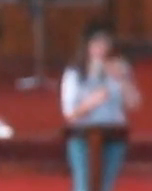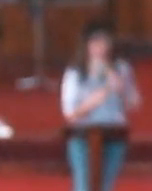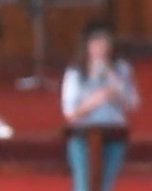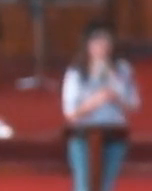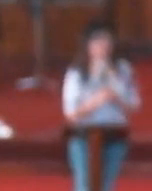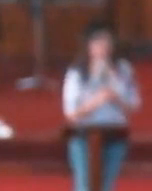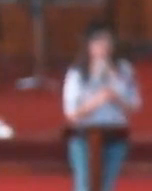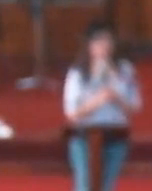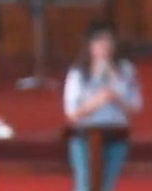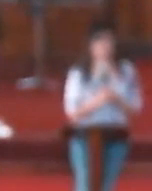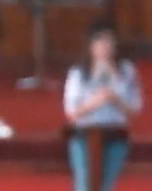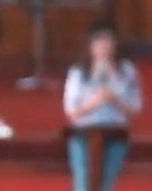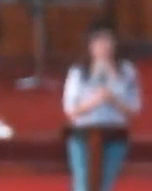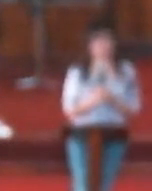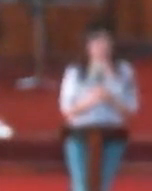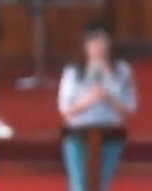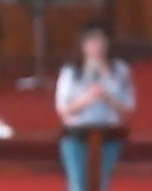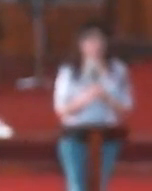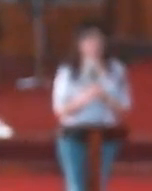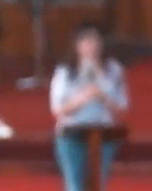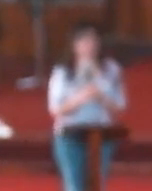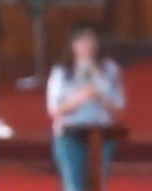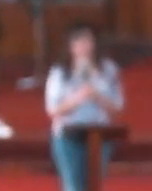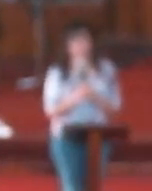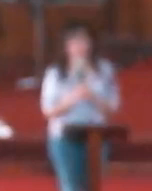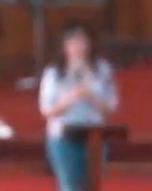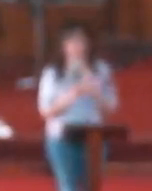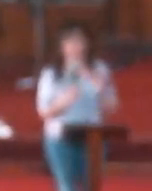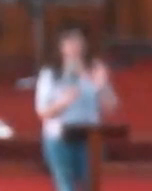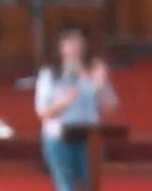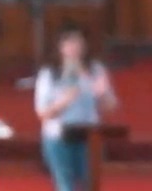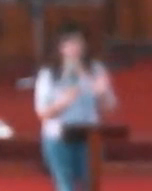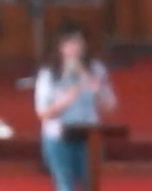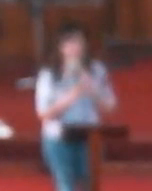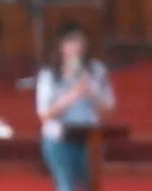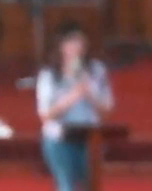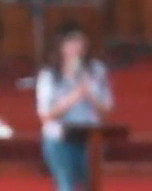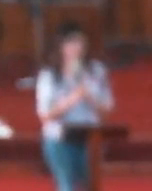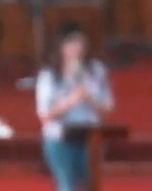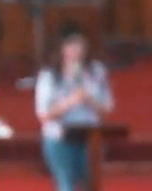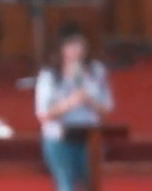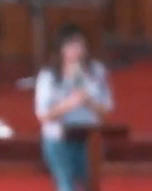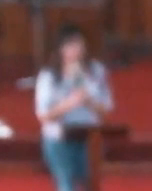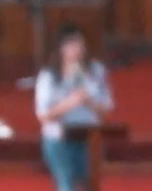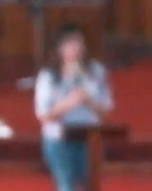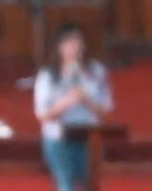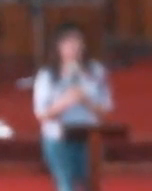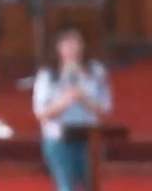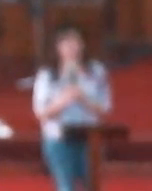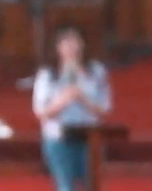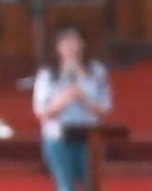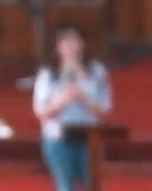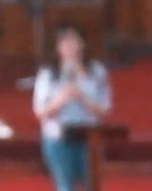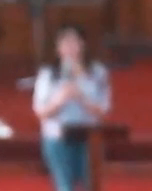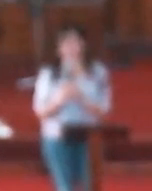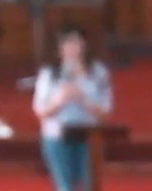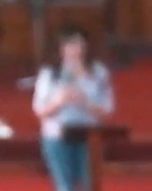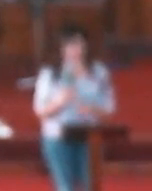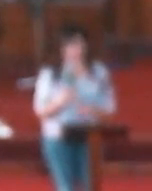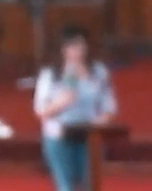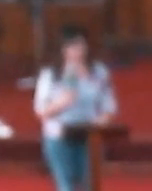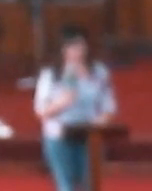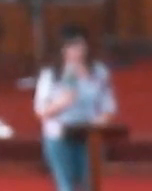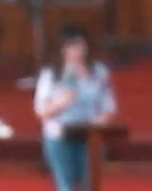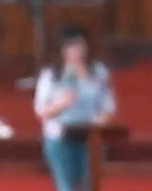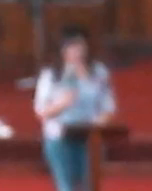Y Elías habla lo que Dios le había dicho, ¿okay? And Elijah speaks about what the Lord spoke to him. ¿Qué otras diferencias hay? What other differences